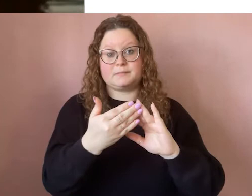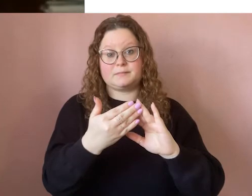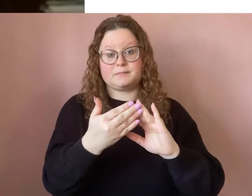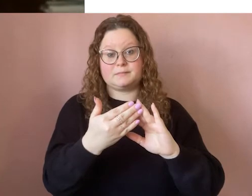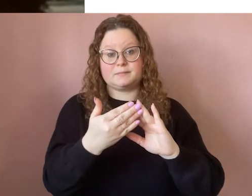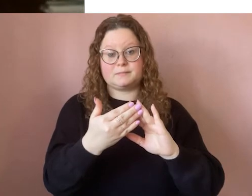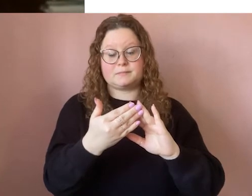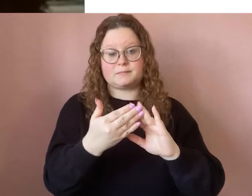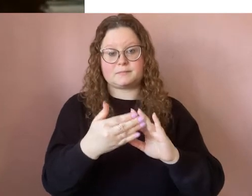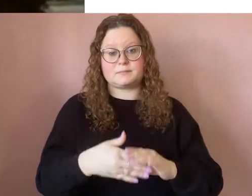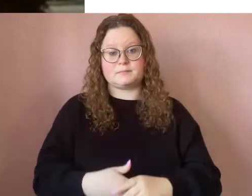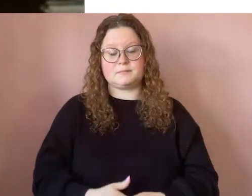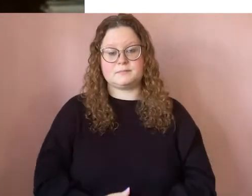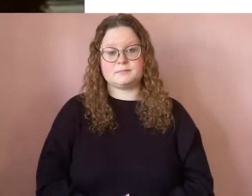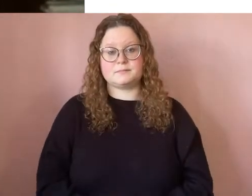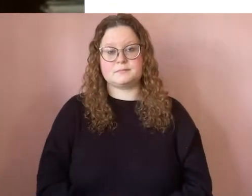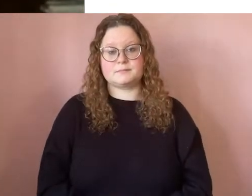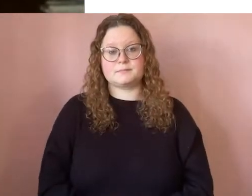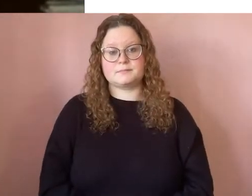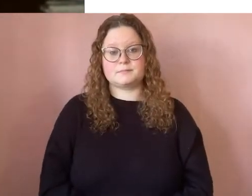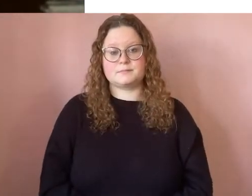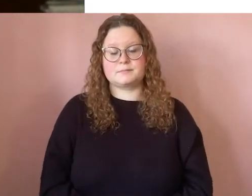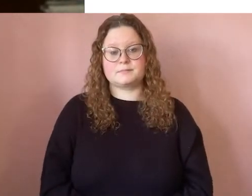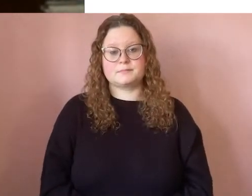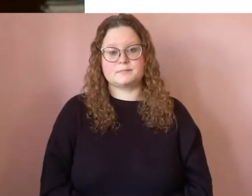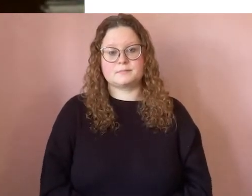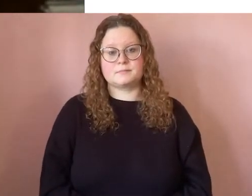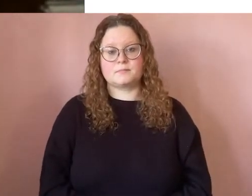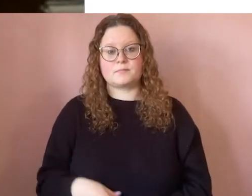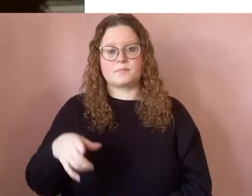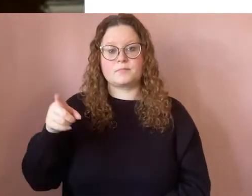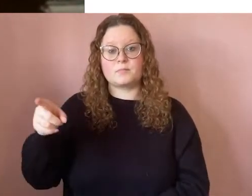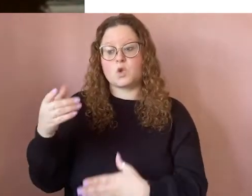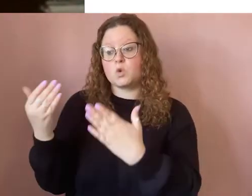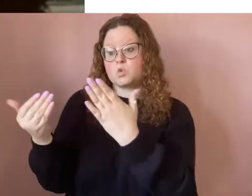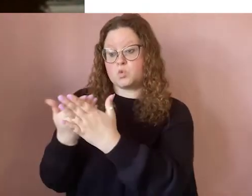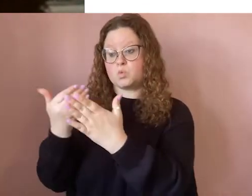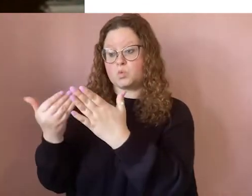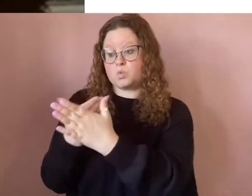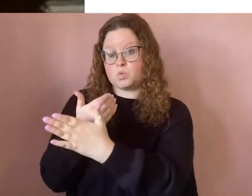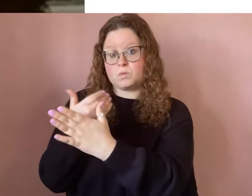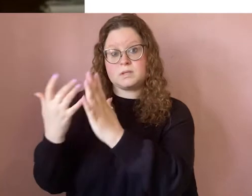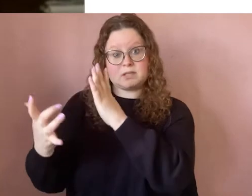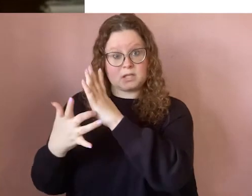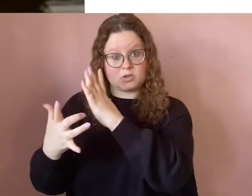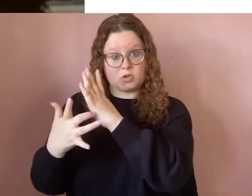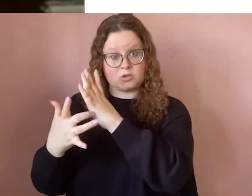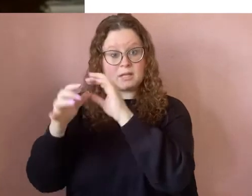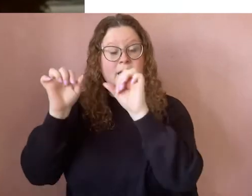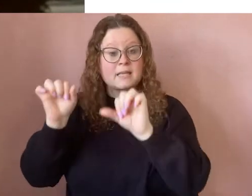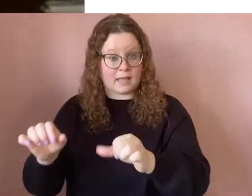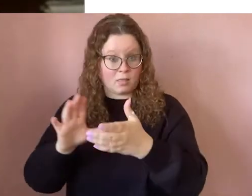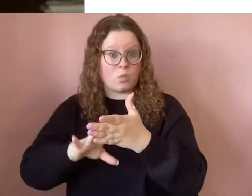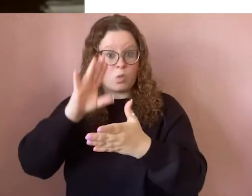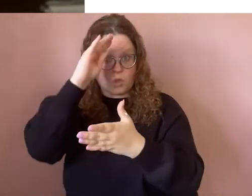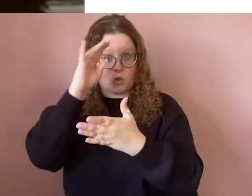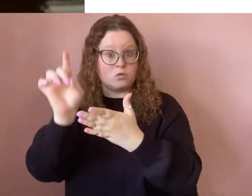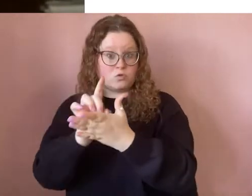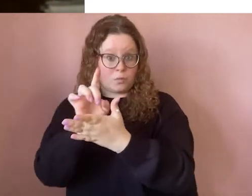These new technologies can learn discriminatory behavior.